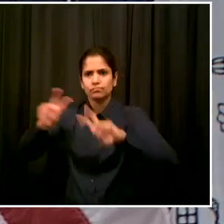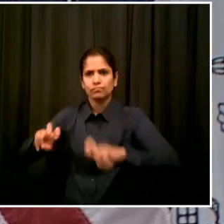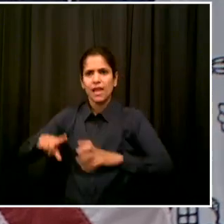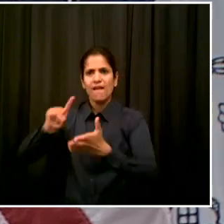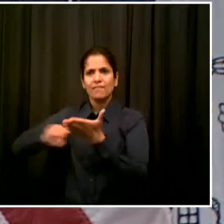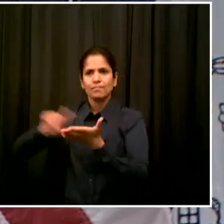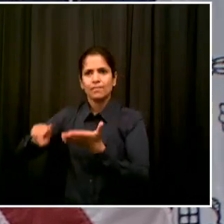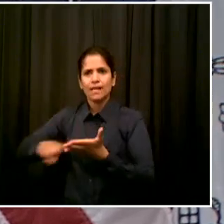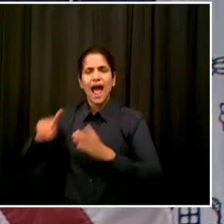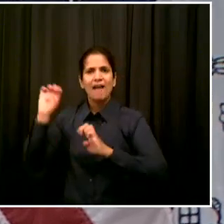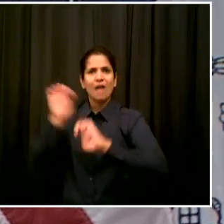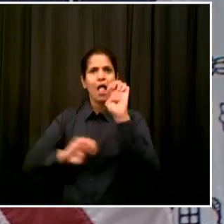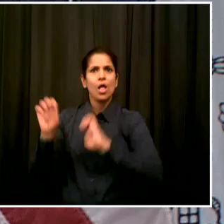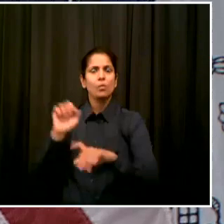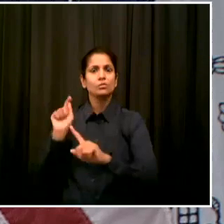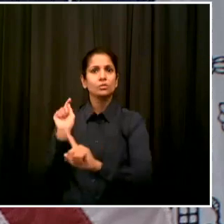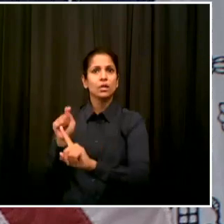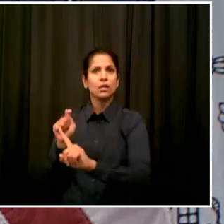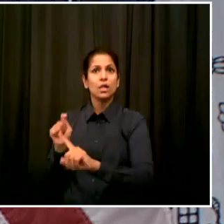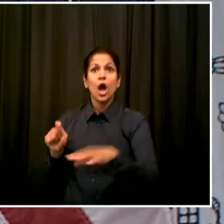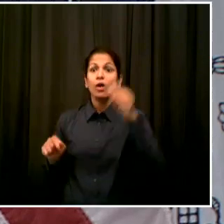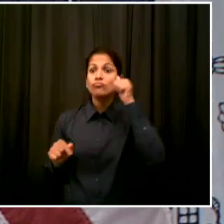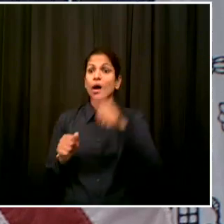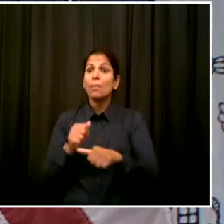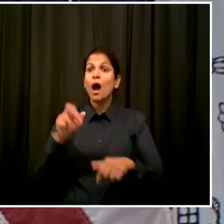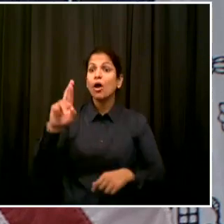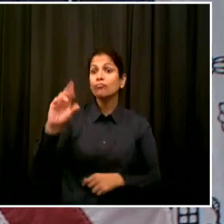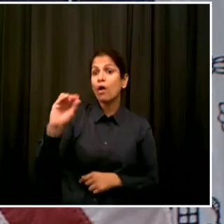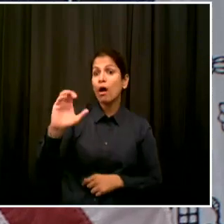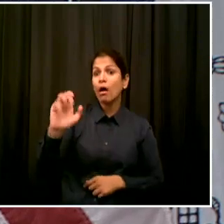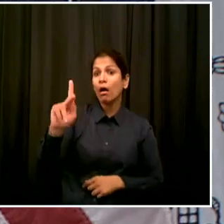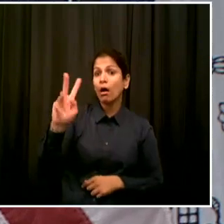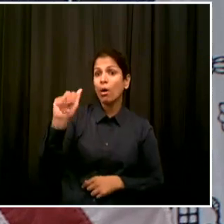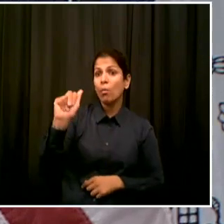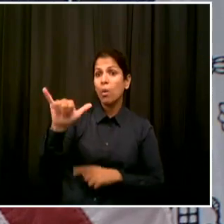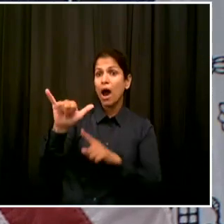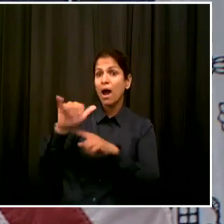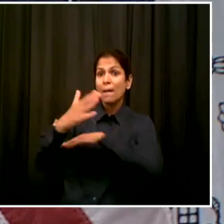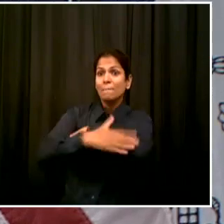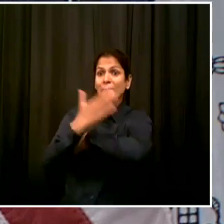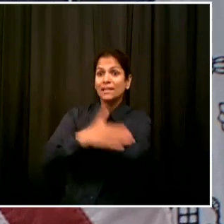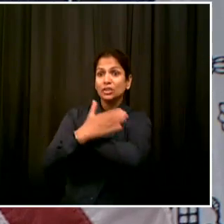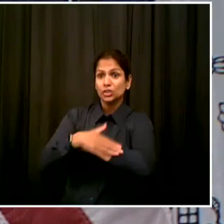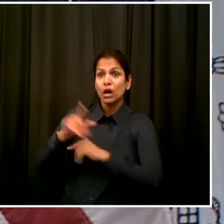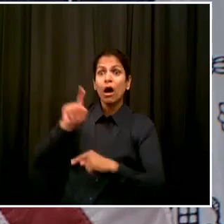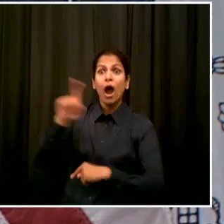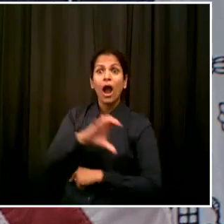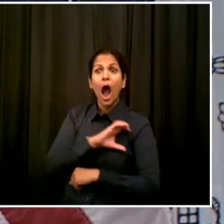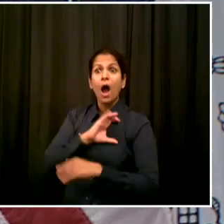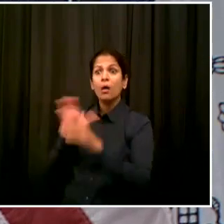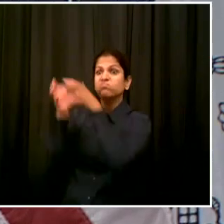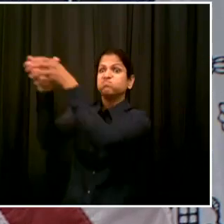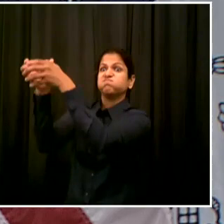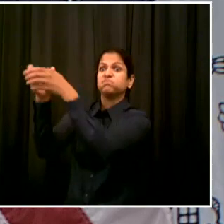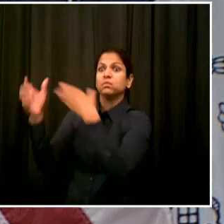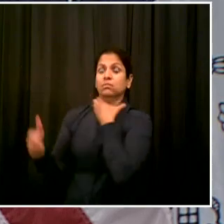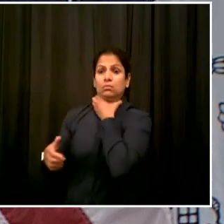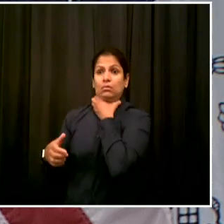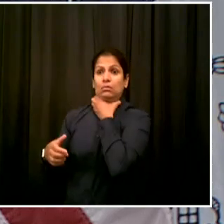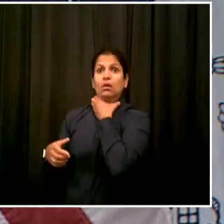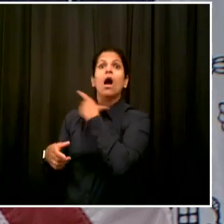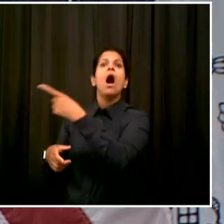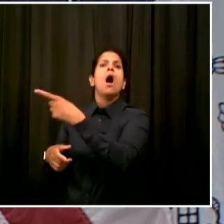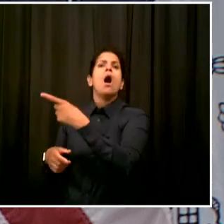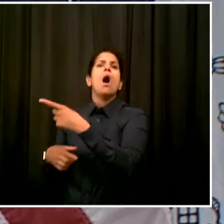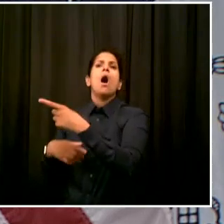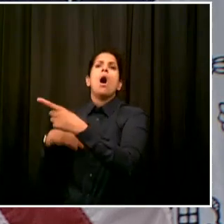I give him a lot of credit for that. He has strong views on some of the issues that are affecting the city